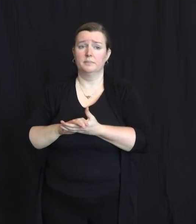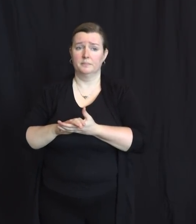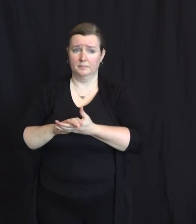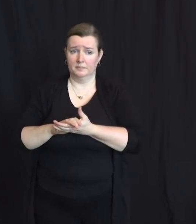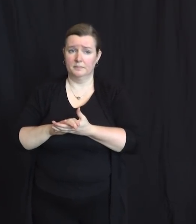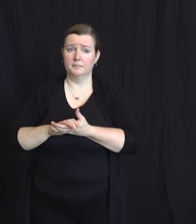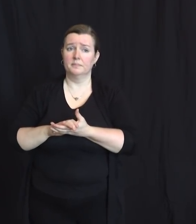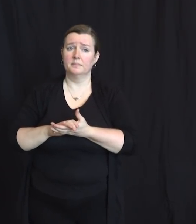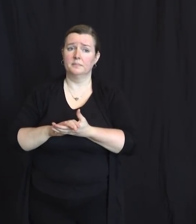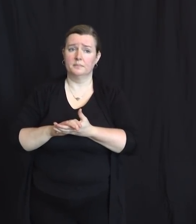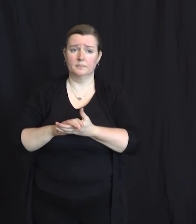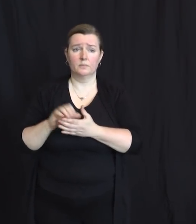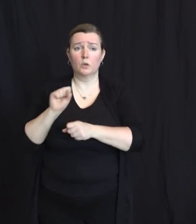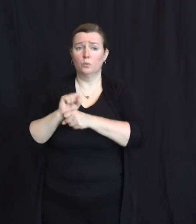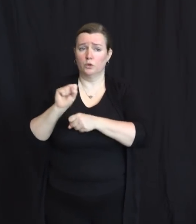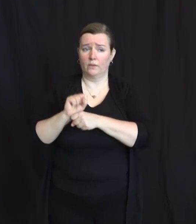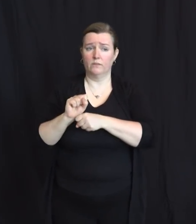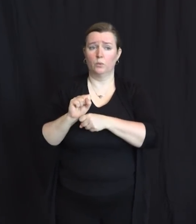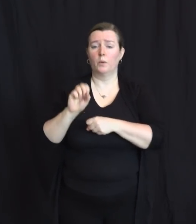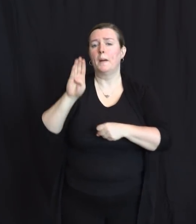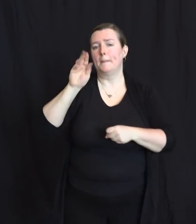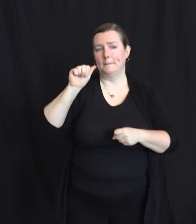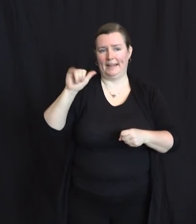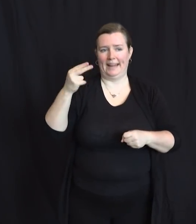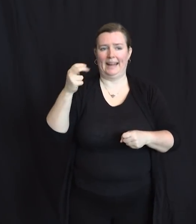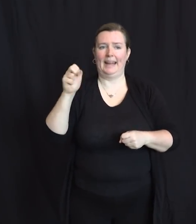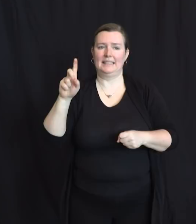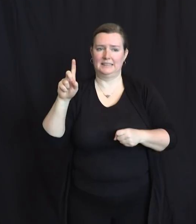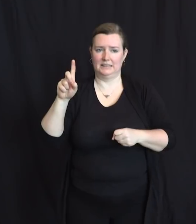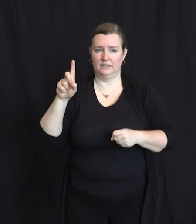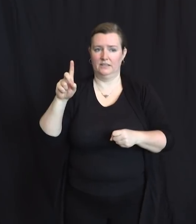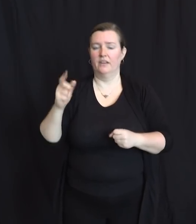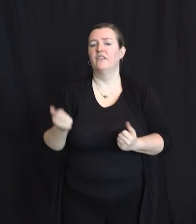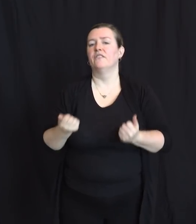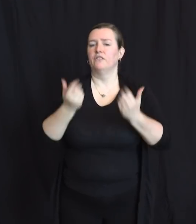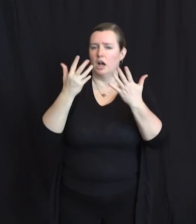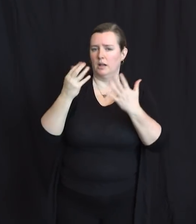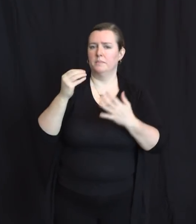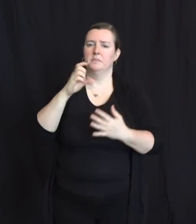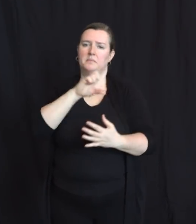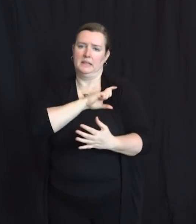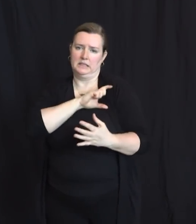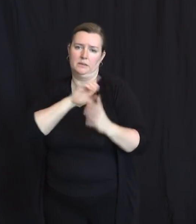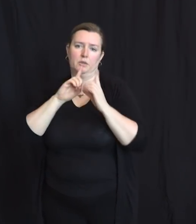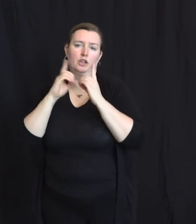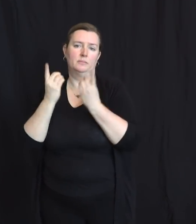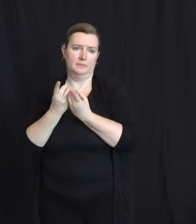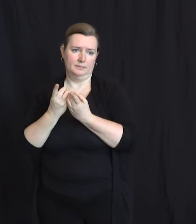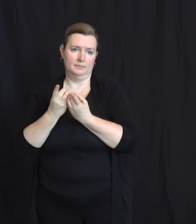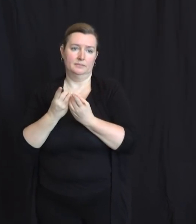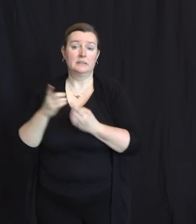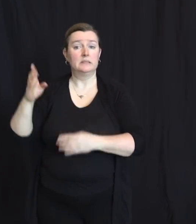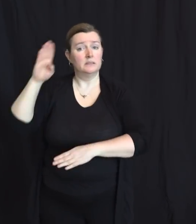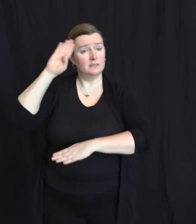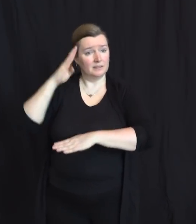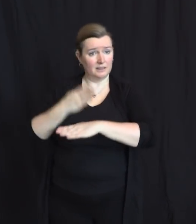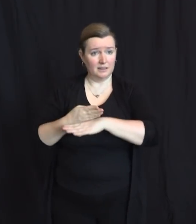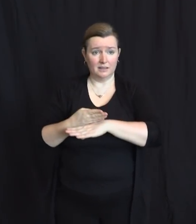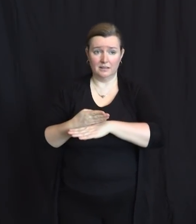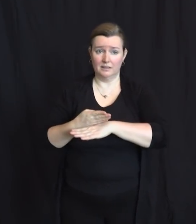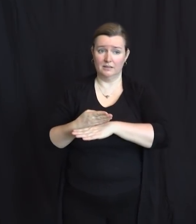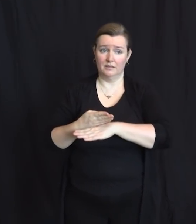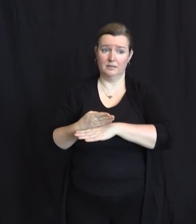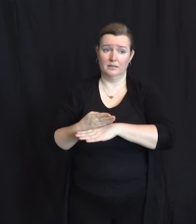with the Bayhead Fire Police. And son, Zach, is a probationary firefighter and is set to become a